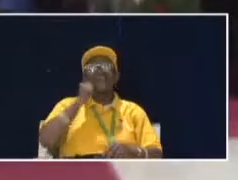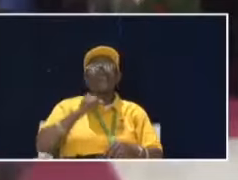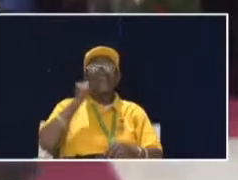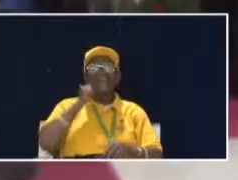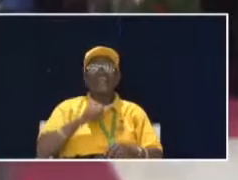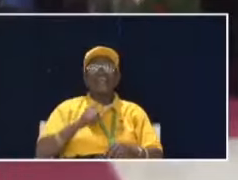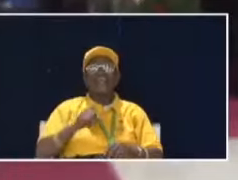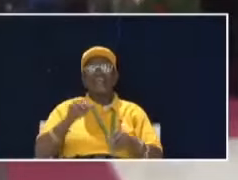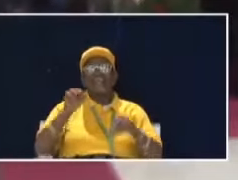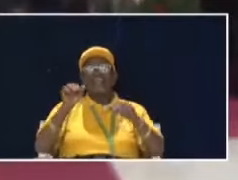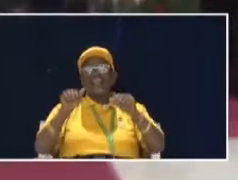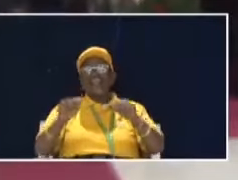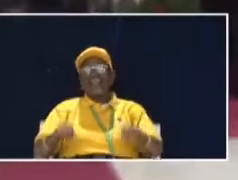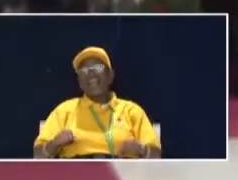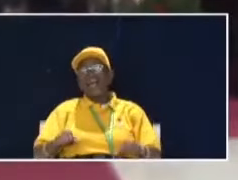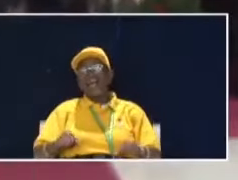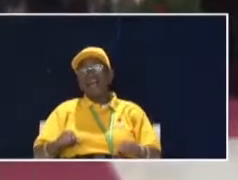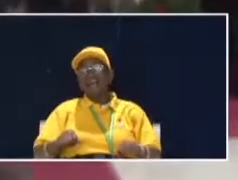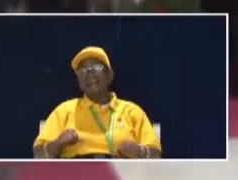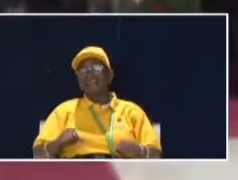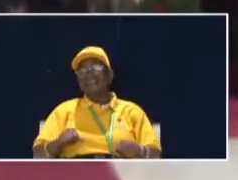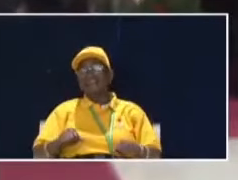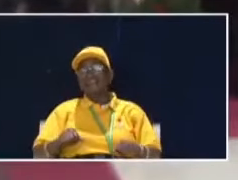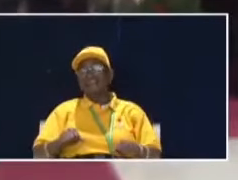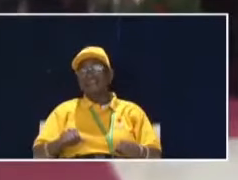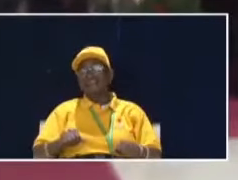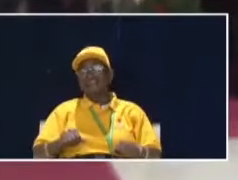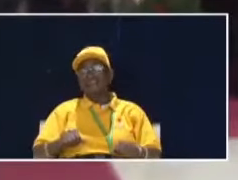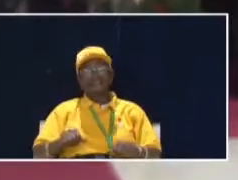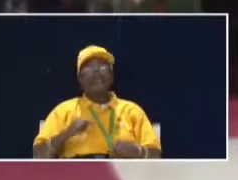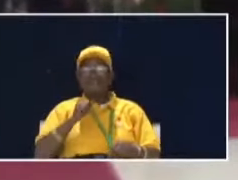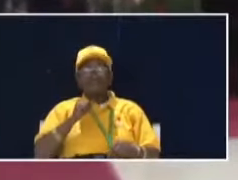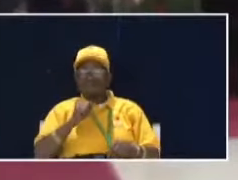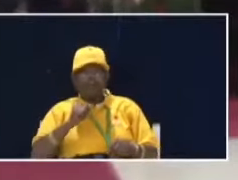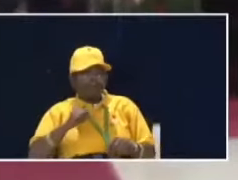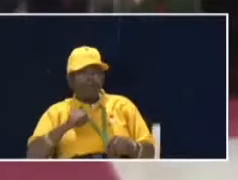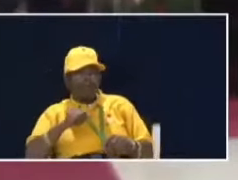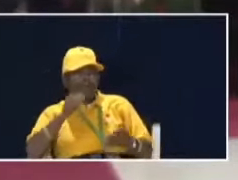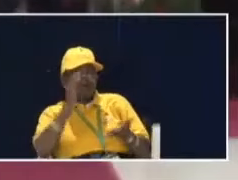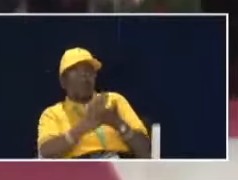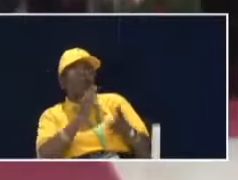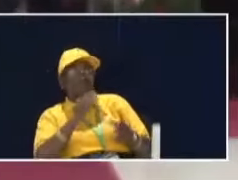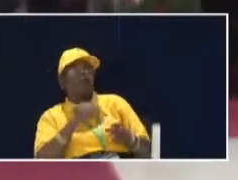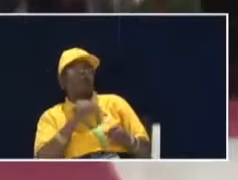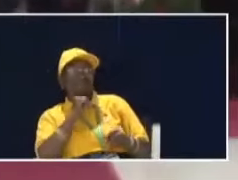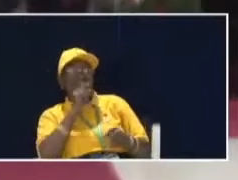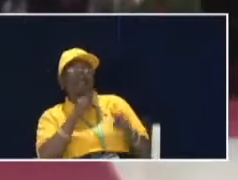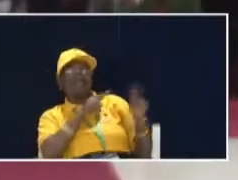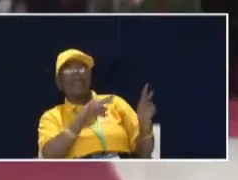because the girl would want to sit at the back of a man riding Triumph.